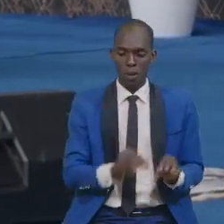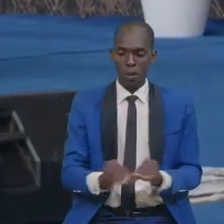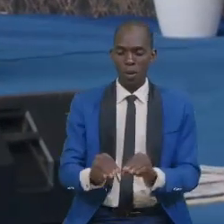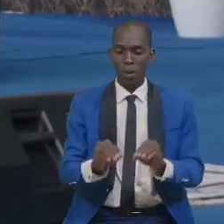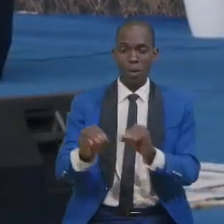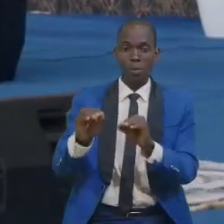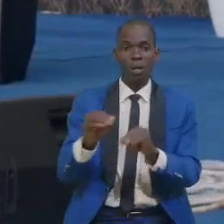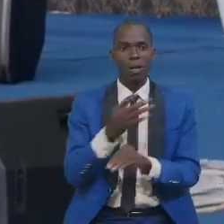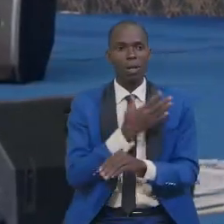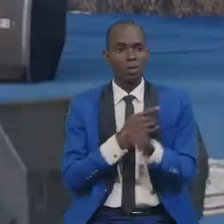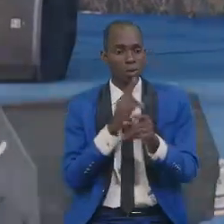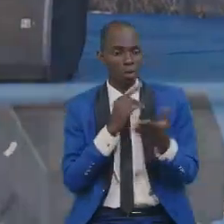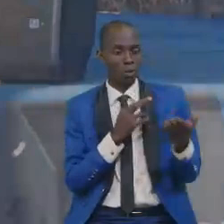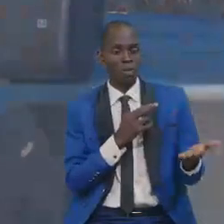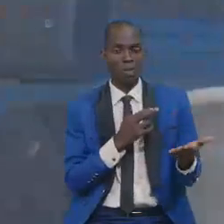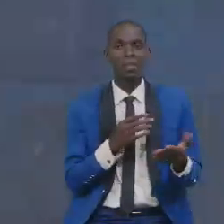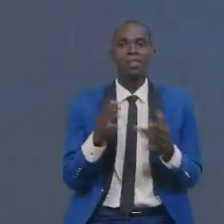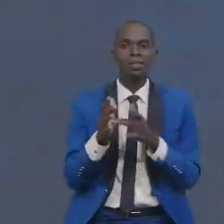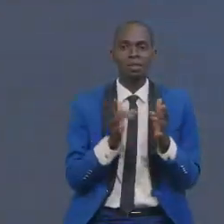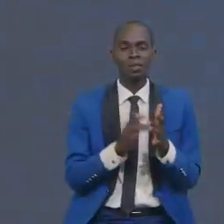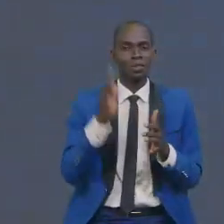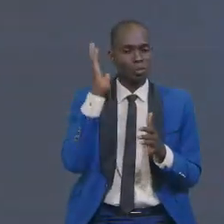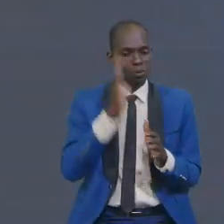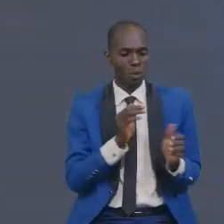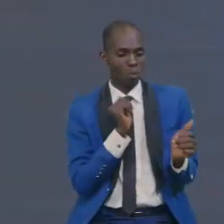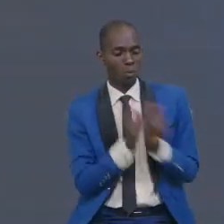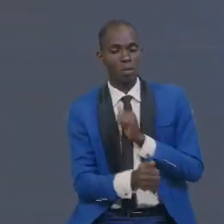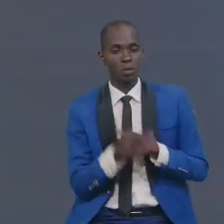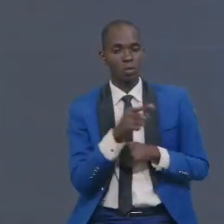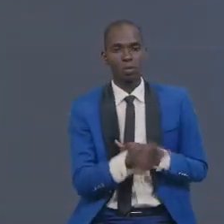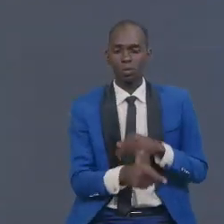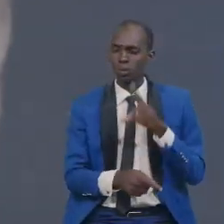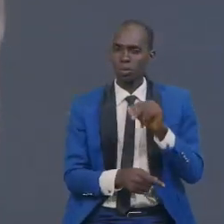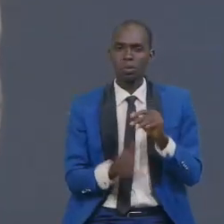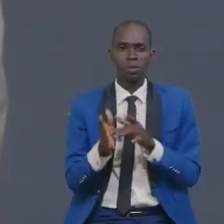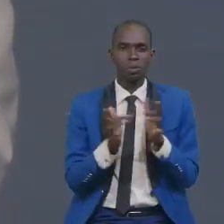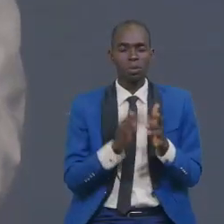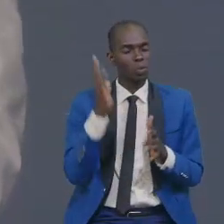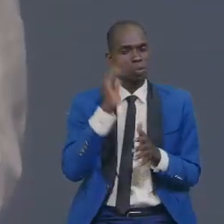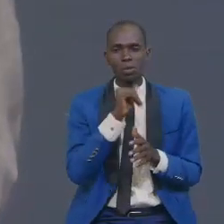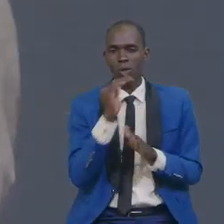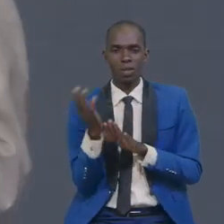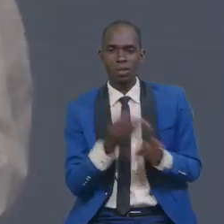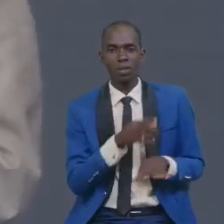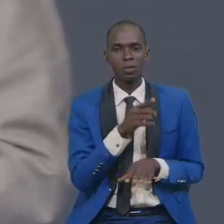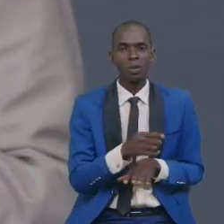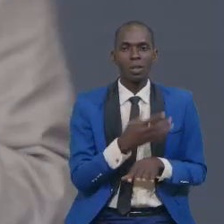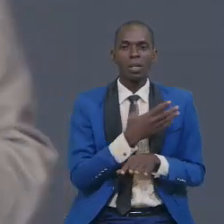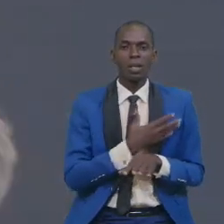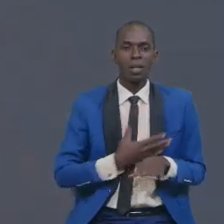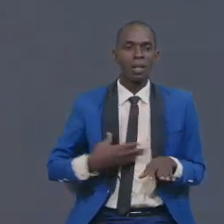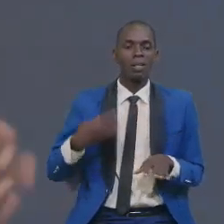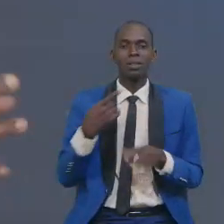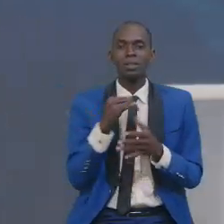and it's going to pass by me no he'll not pass by you and so it began to call it began to cry